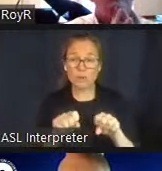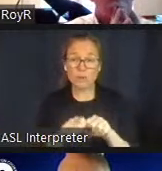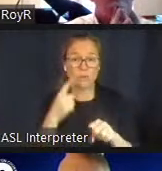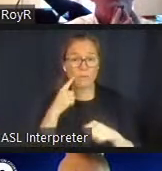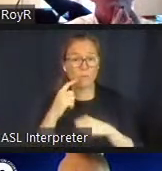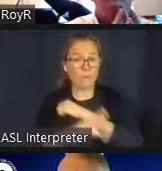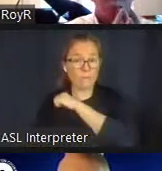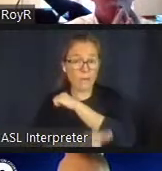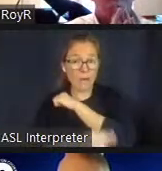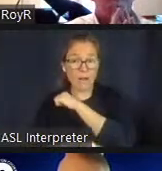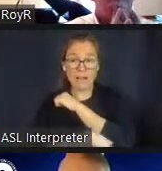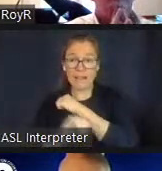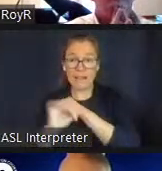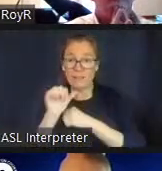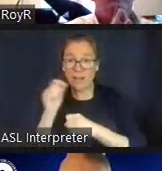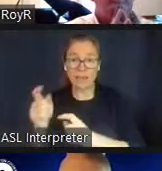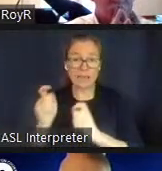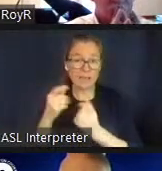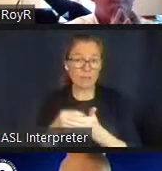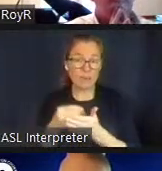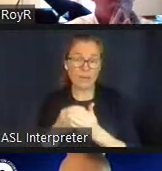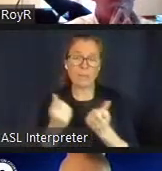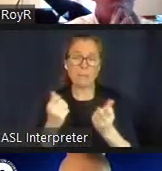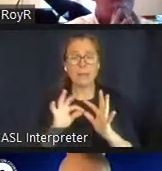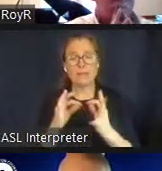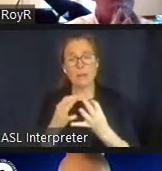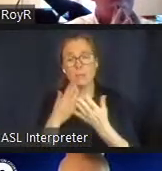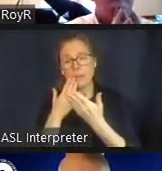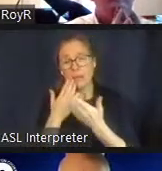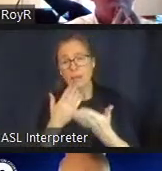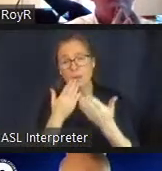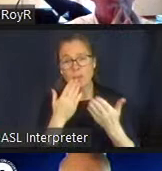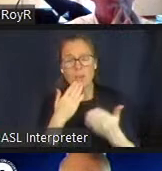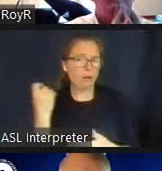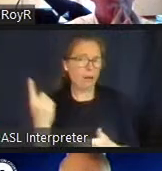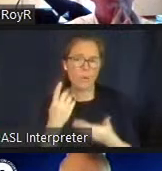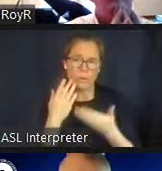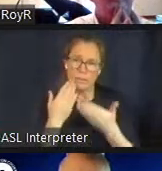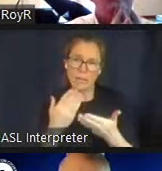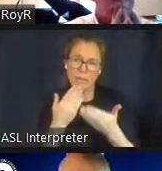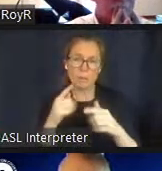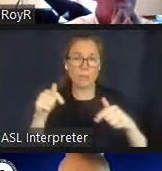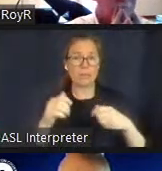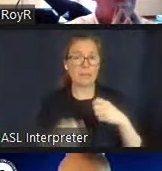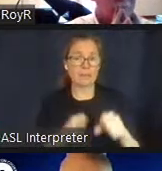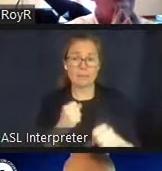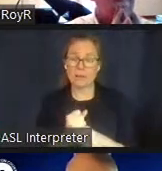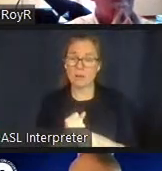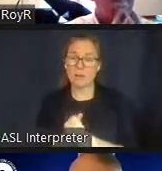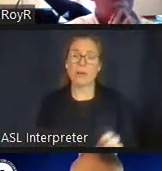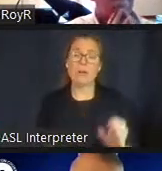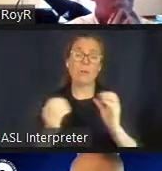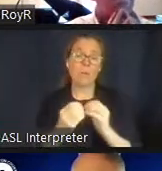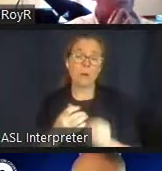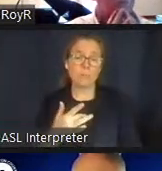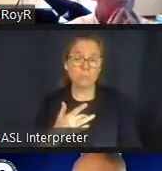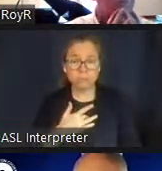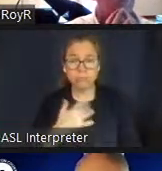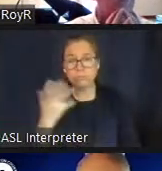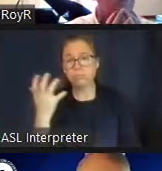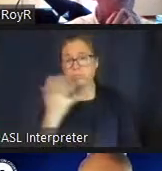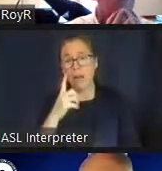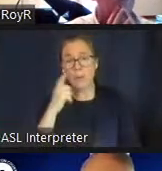fall. I had so many appreciative families. I always do. But this year, it was even more so with the